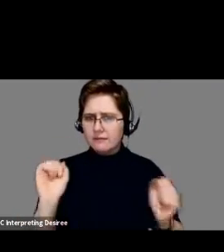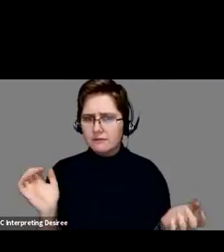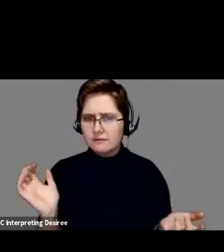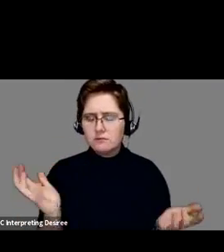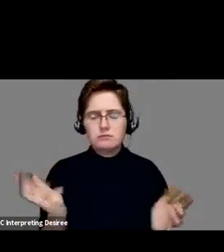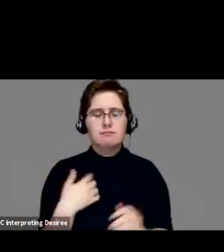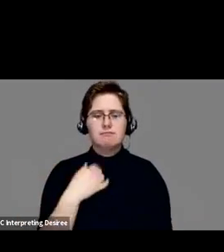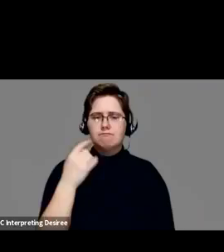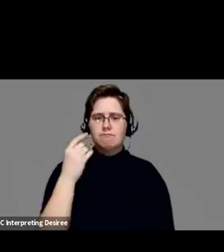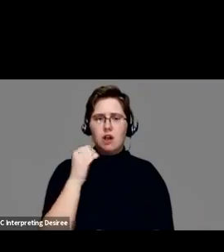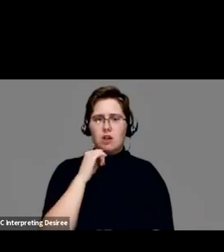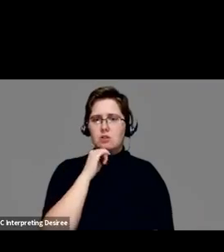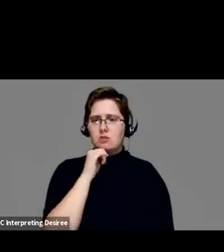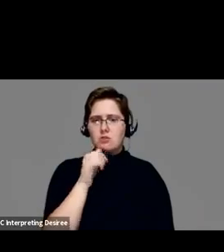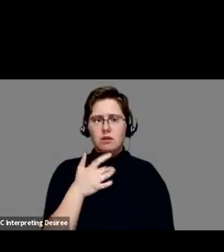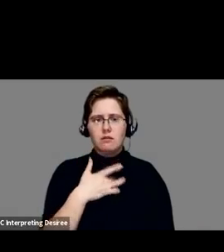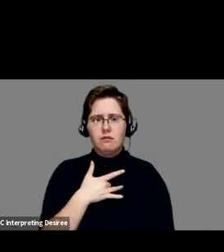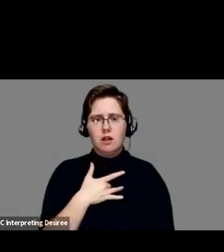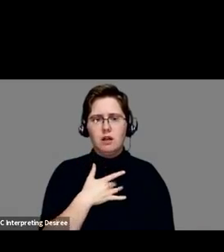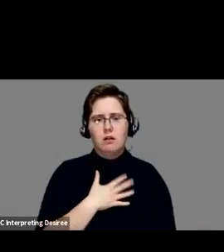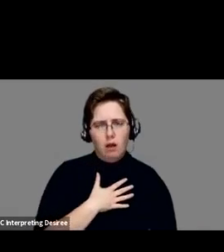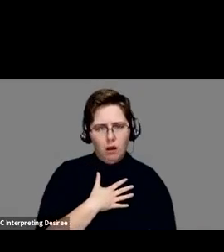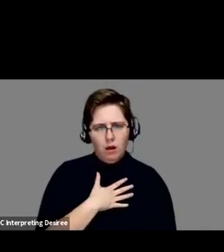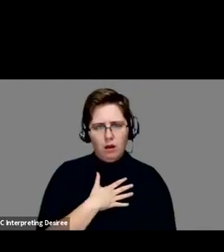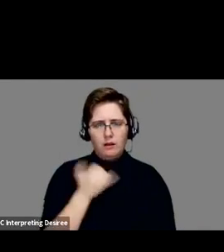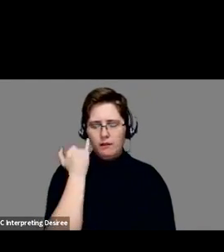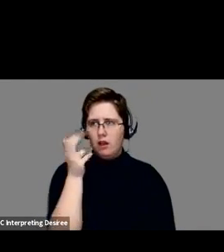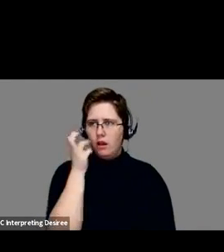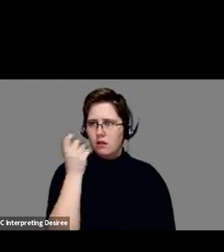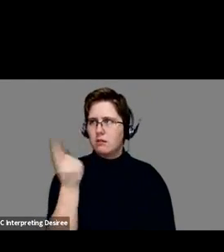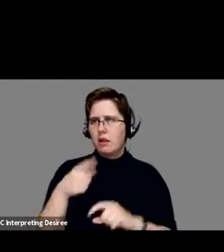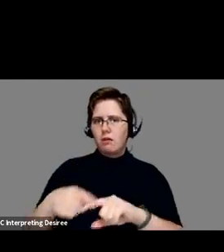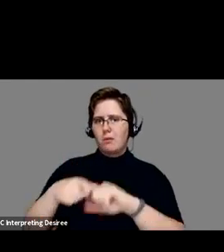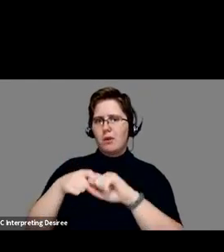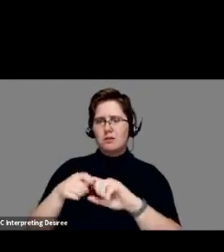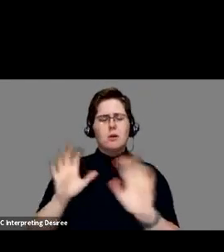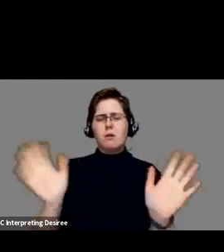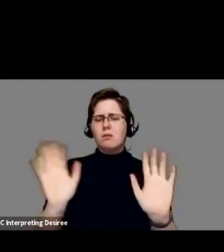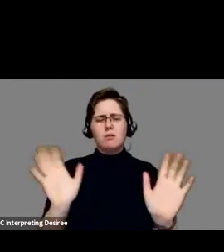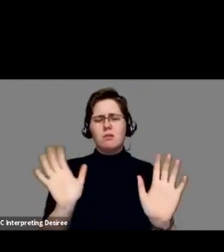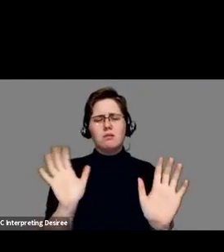I think we shouldn't lose heart when we hear that something's been paused.